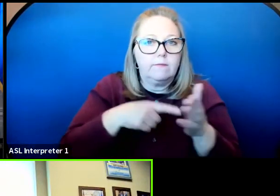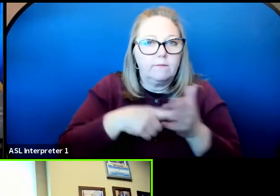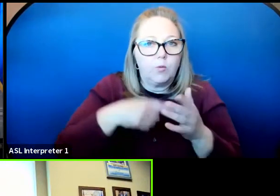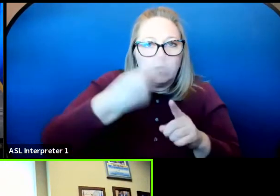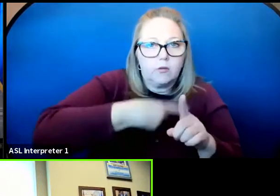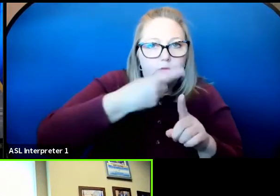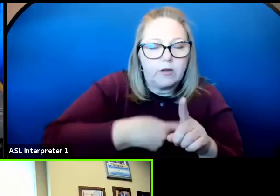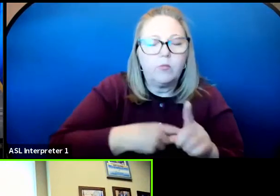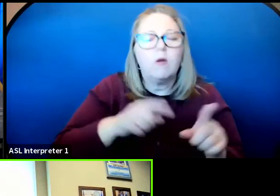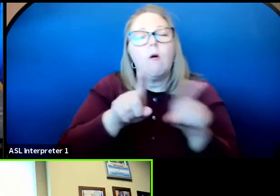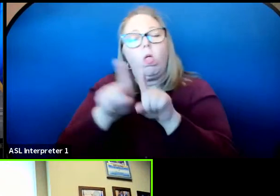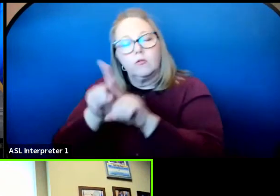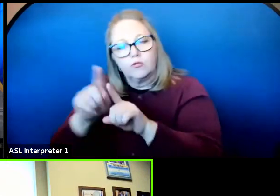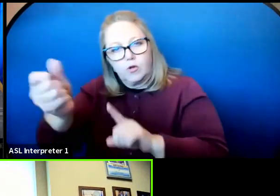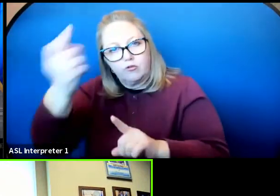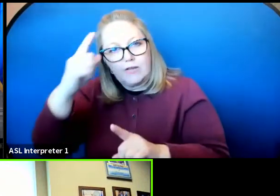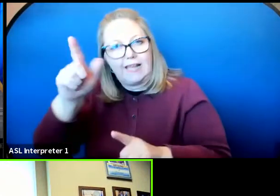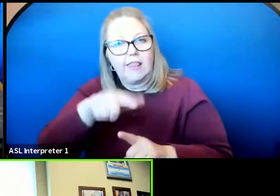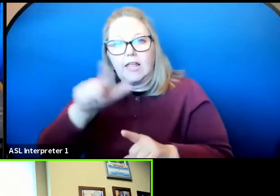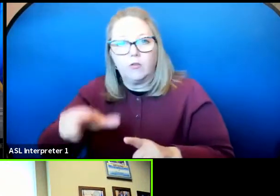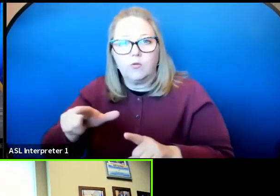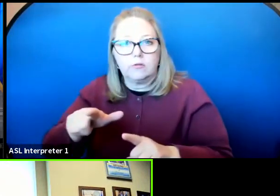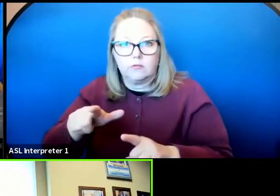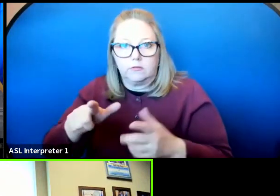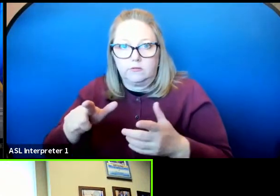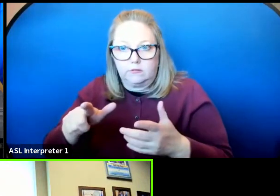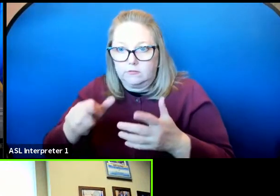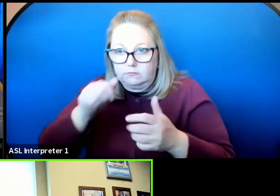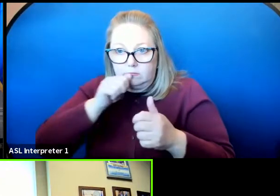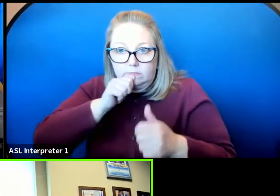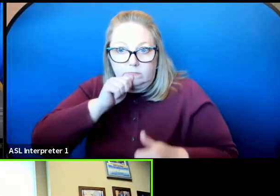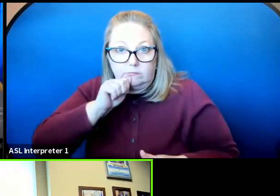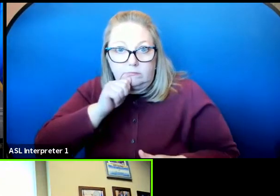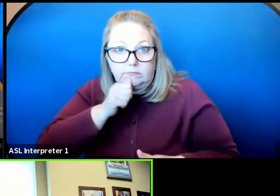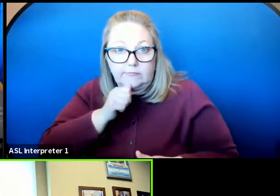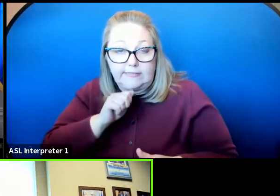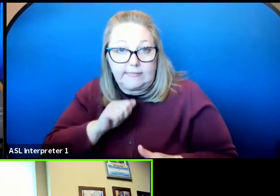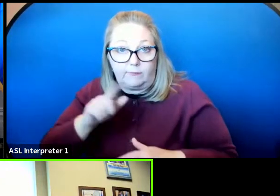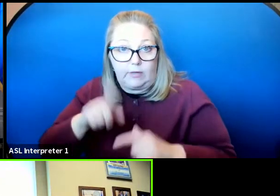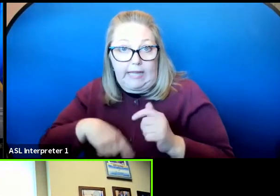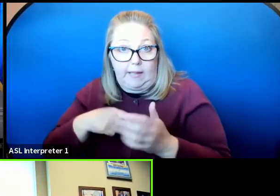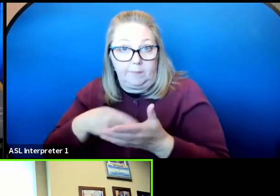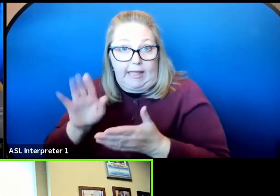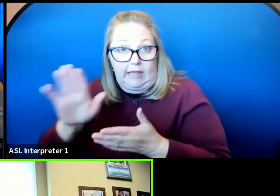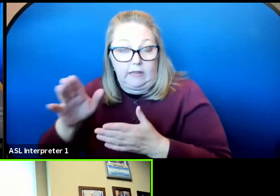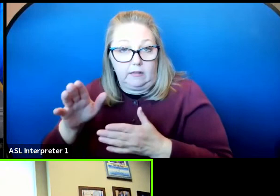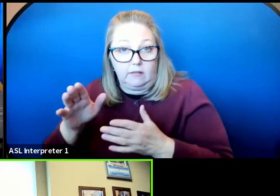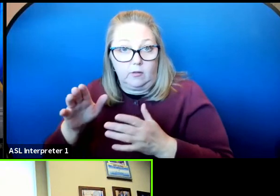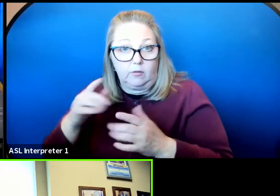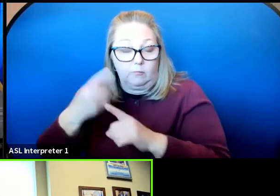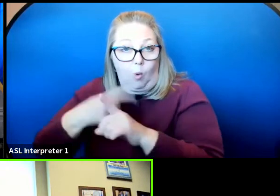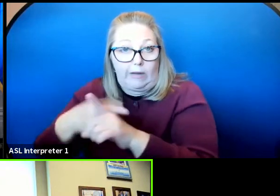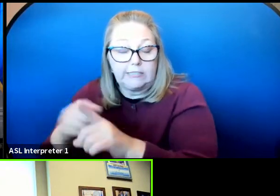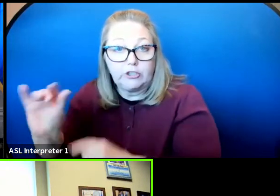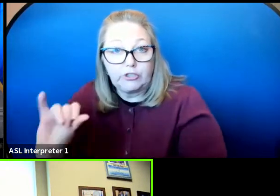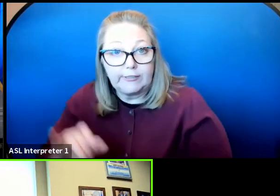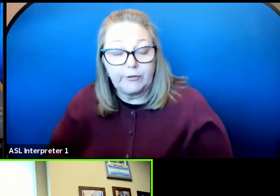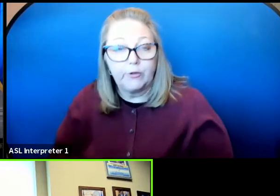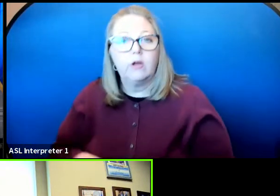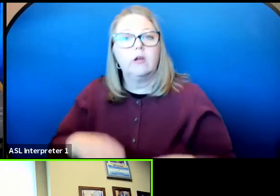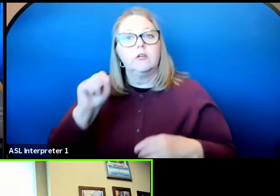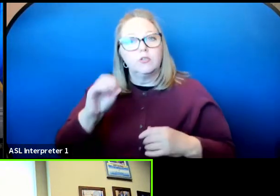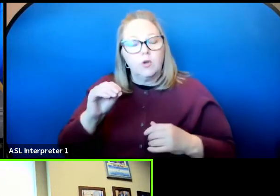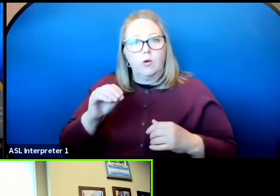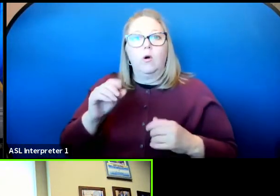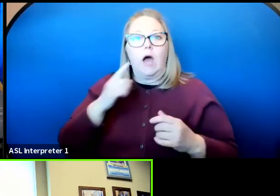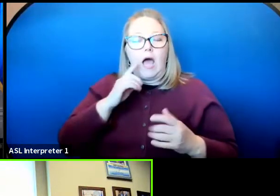need. We understand that this has to be a balanced approach, and I am excited to hear the progress that's been made, in particular